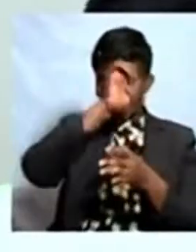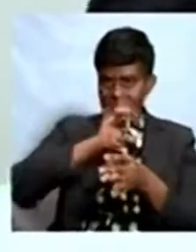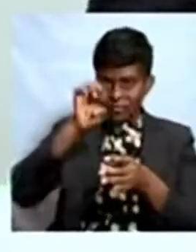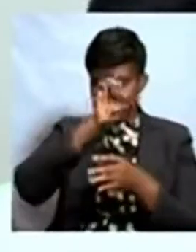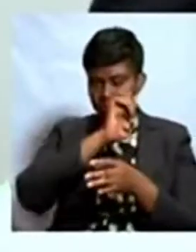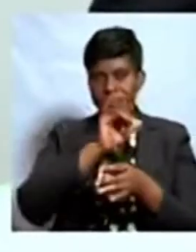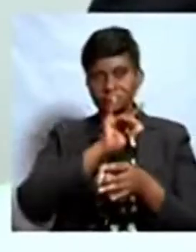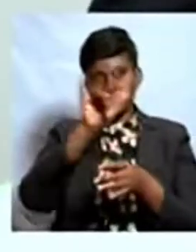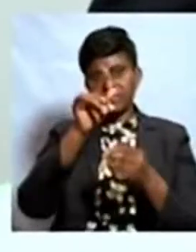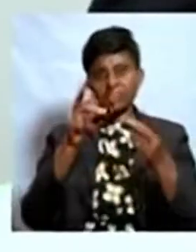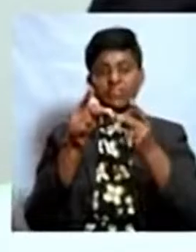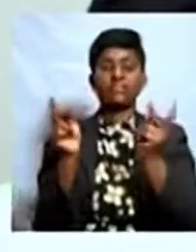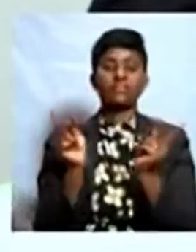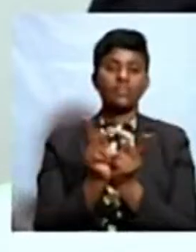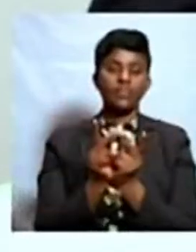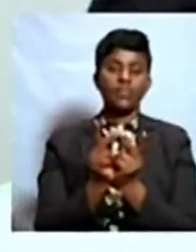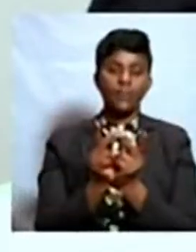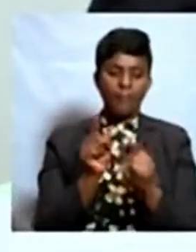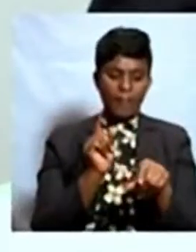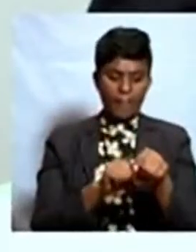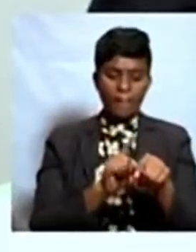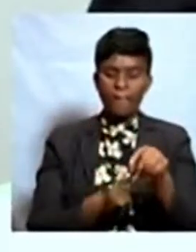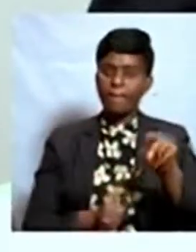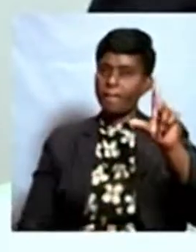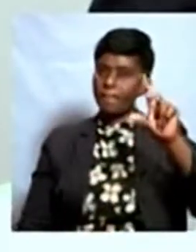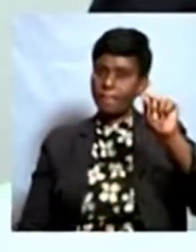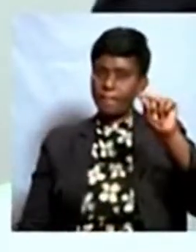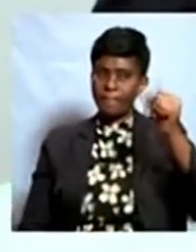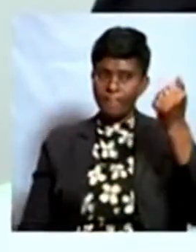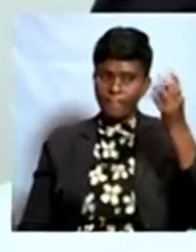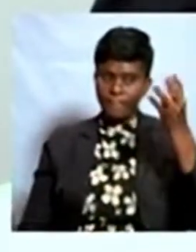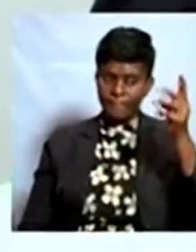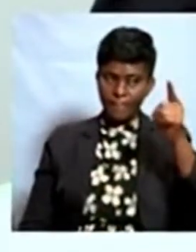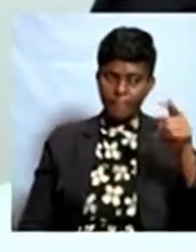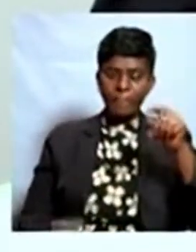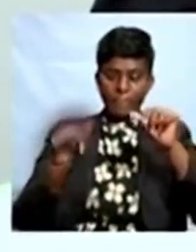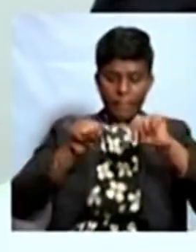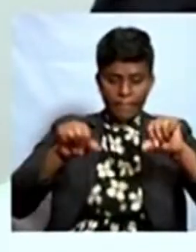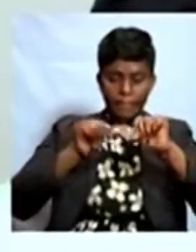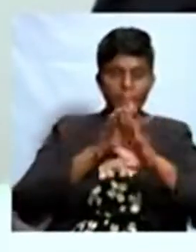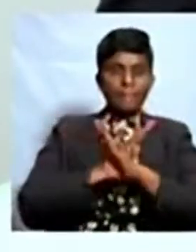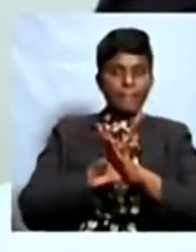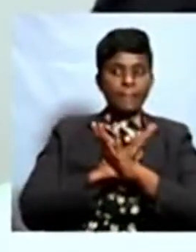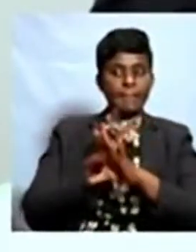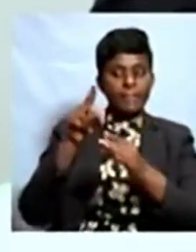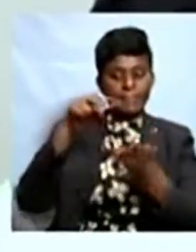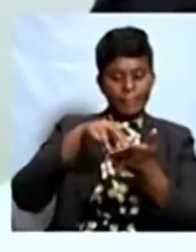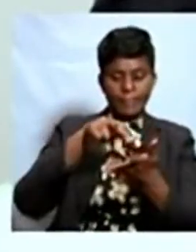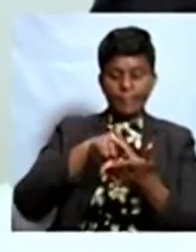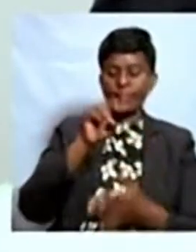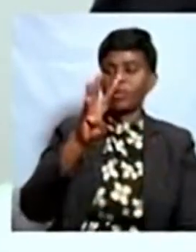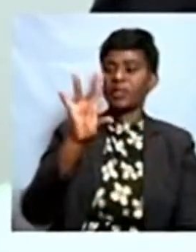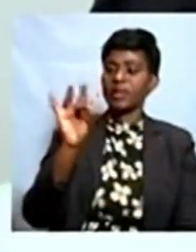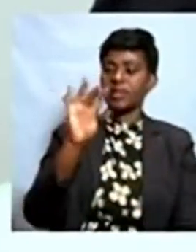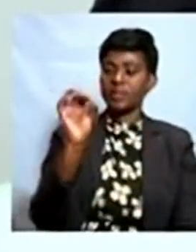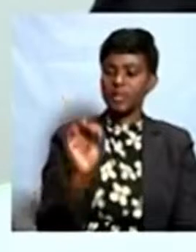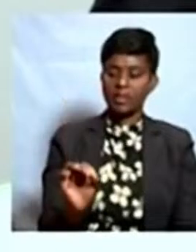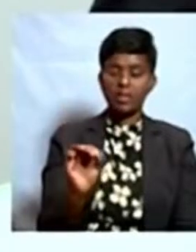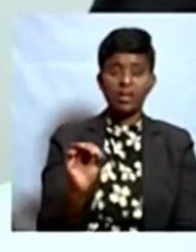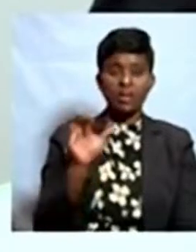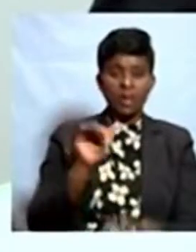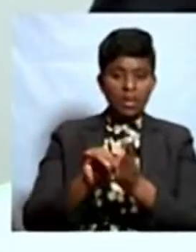airspace. During the 2014 audit, Zambia stood at 48% in